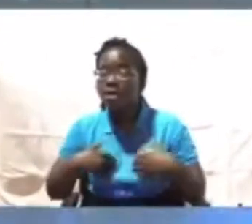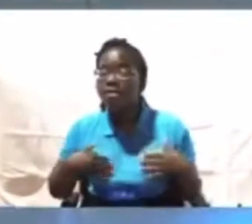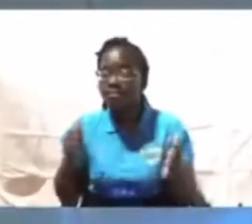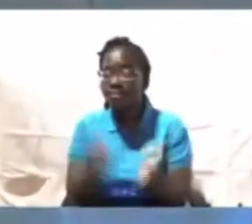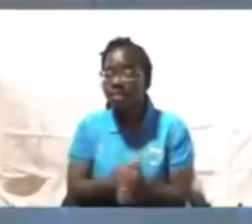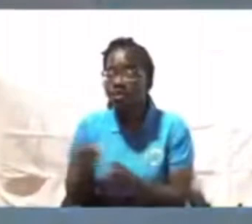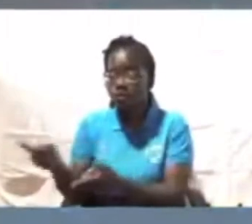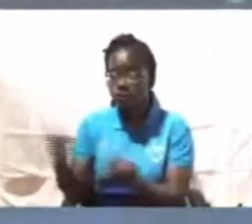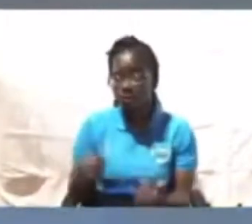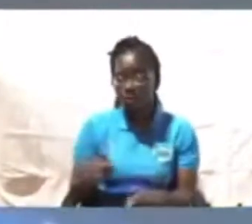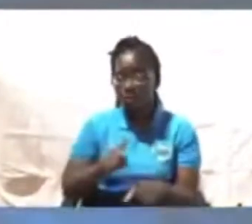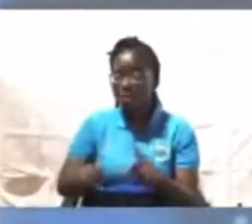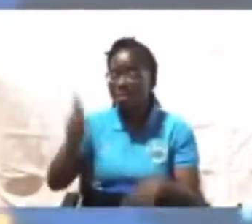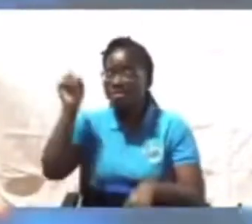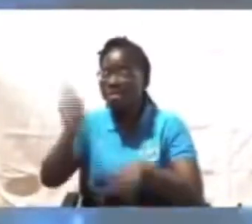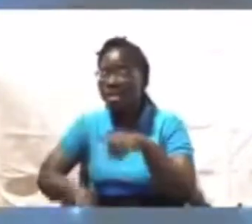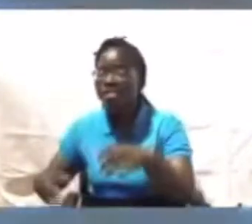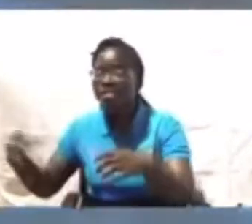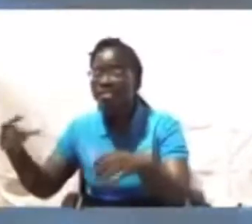me.